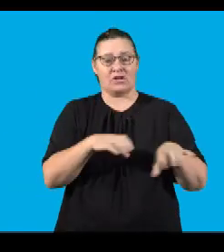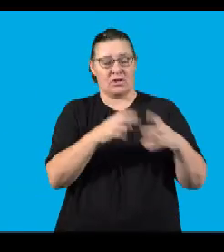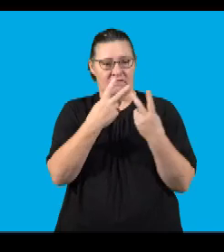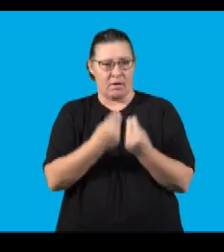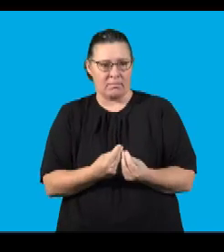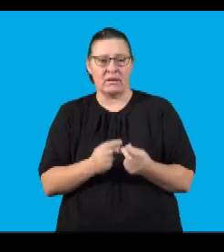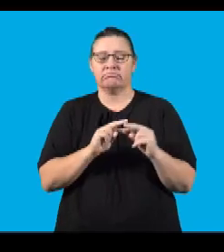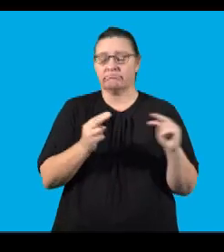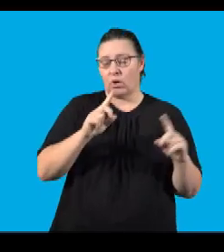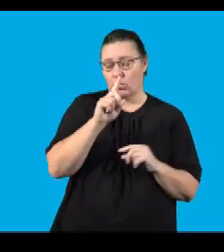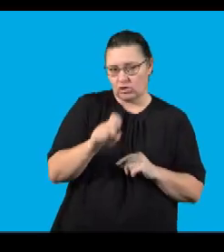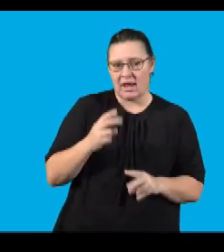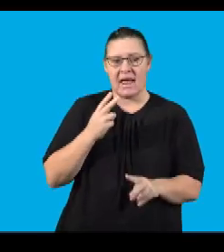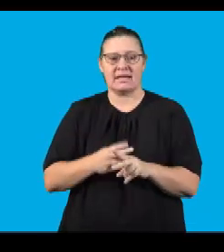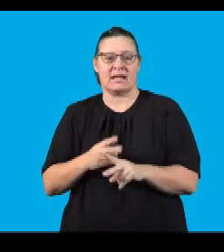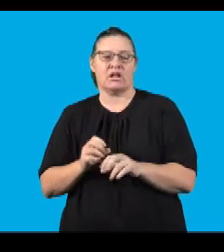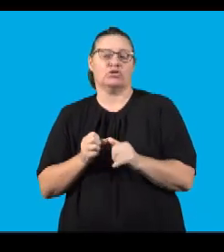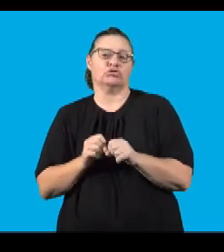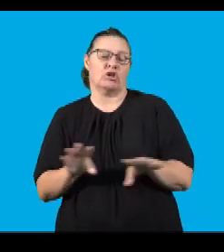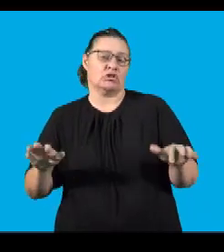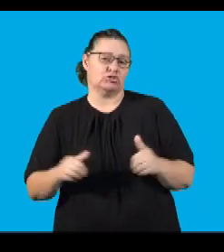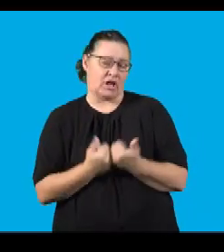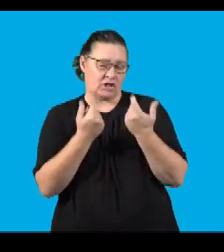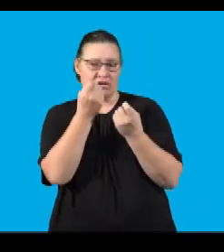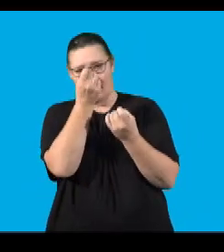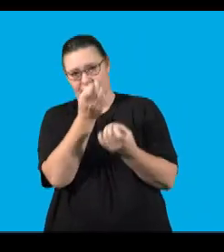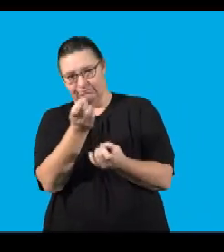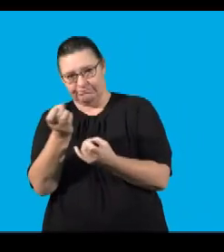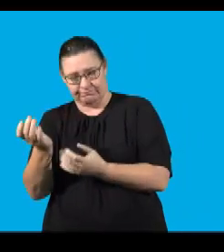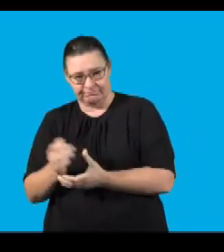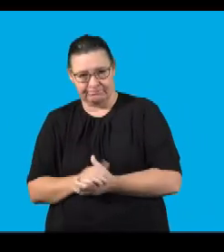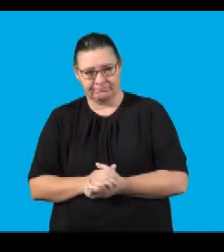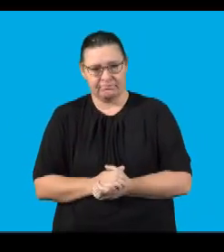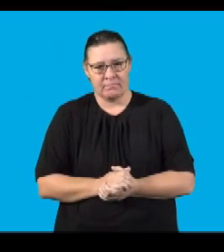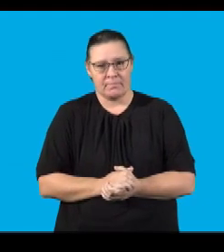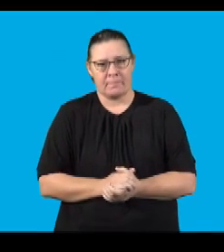action verbs, types of questions, and then again, general challenges and tips.